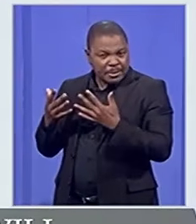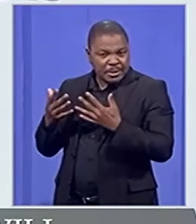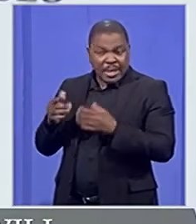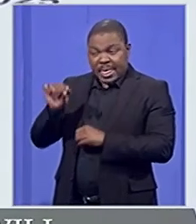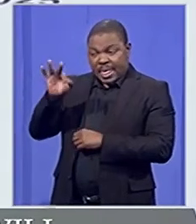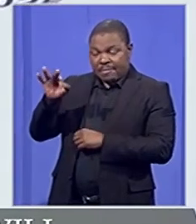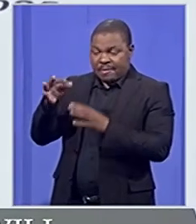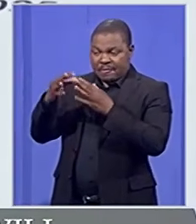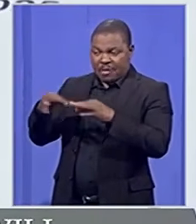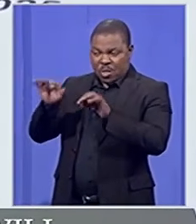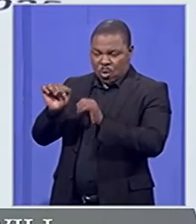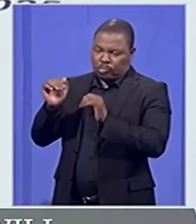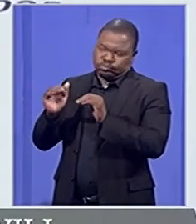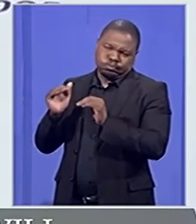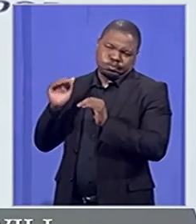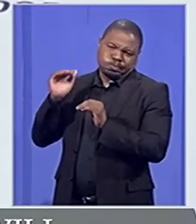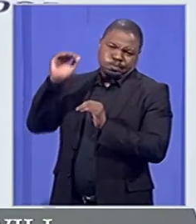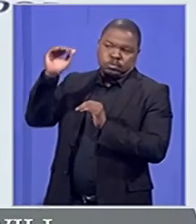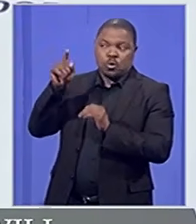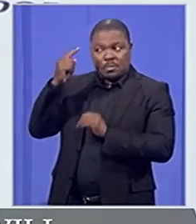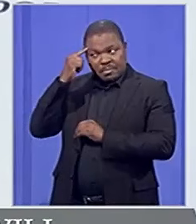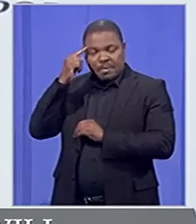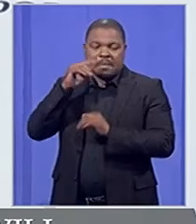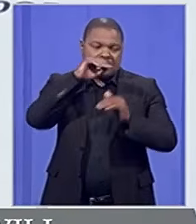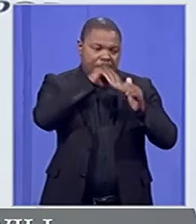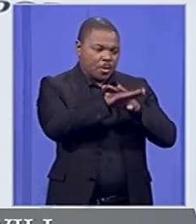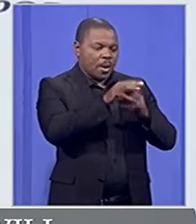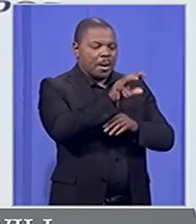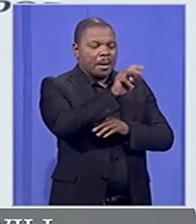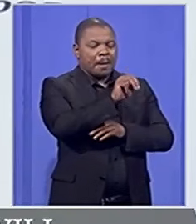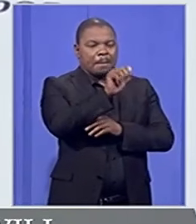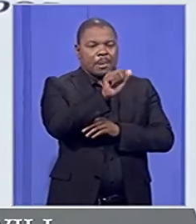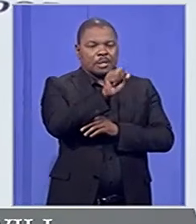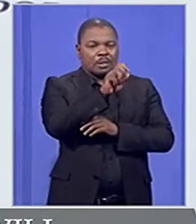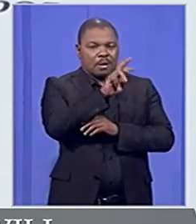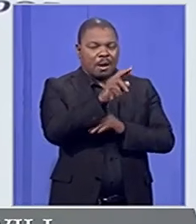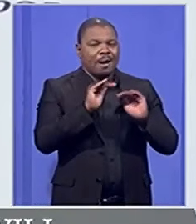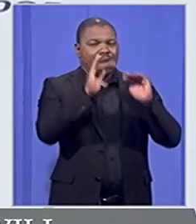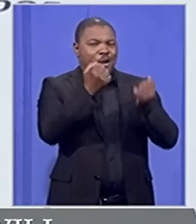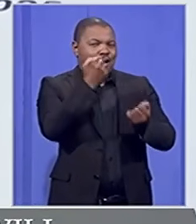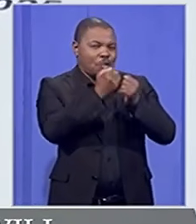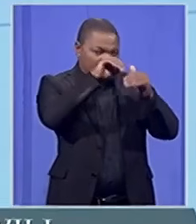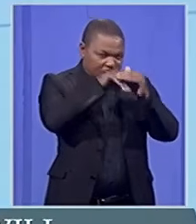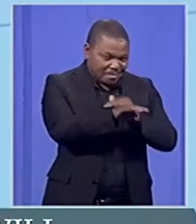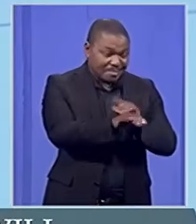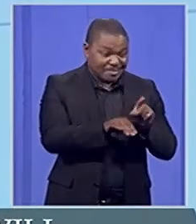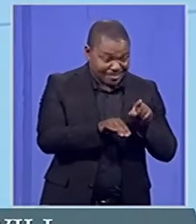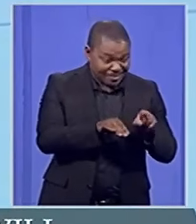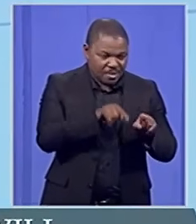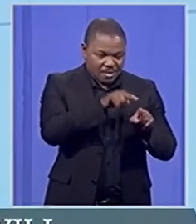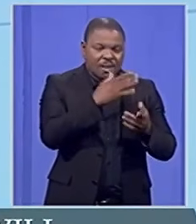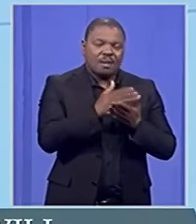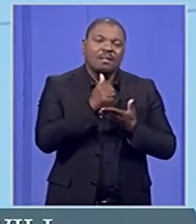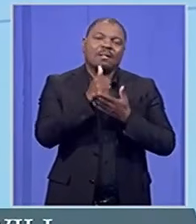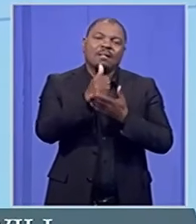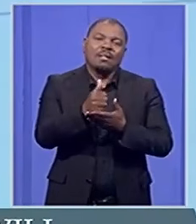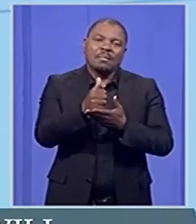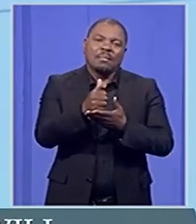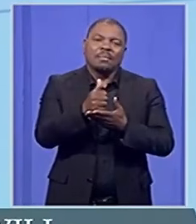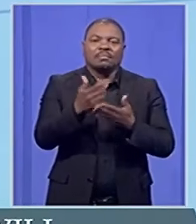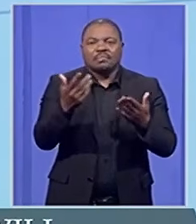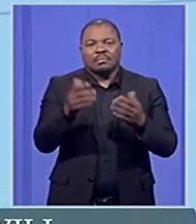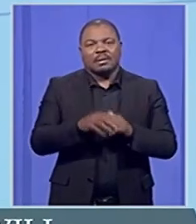e hodimo o ya Master of the High Court ke mo teng o tla kgona hore o fumane thuso ya hore o thole lengolo lena le re